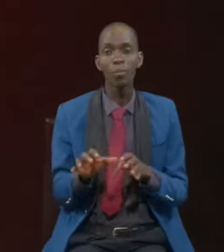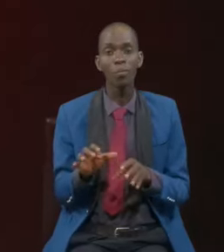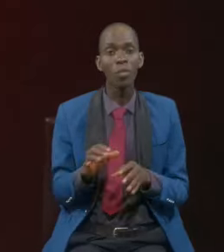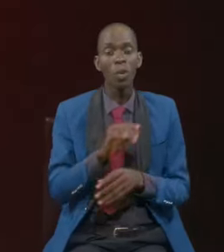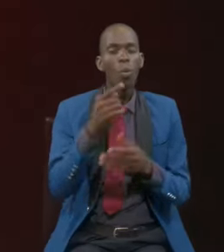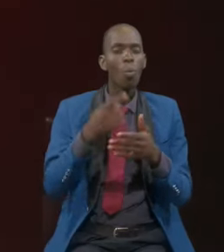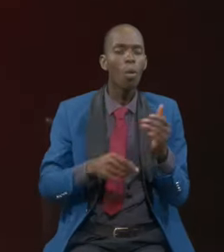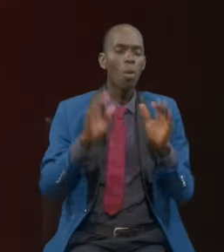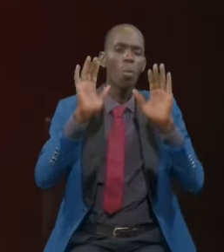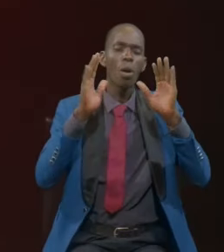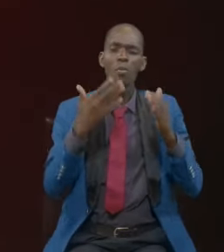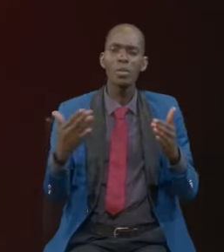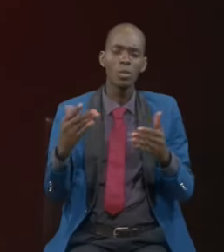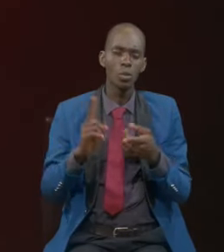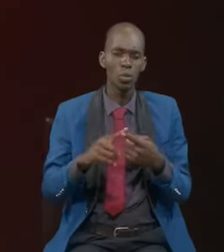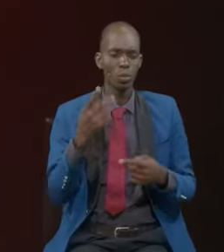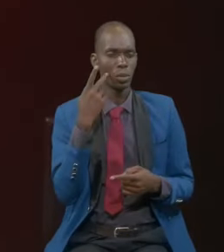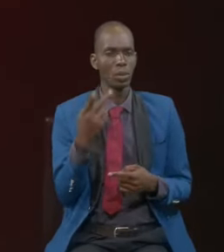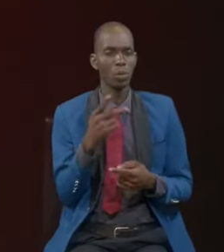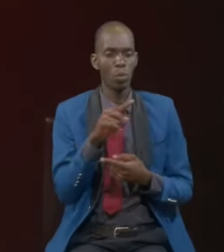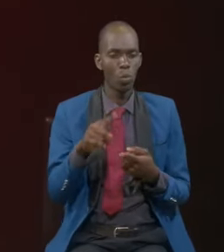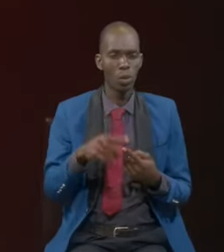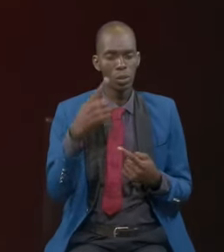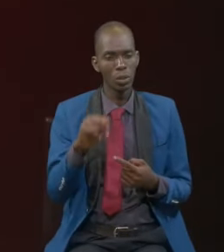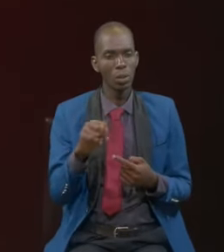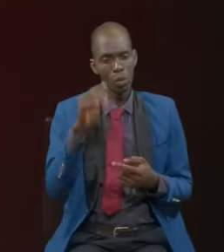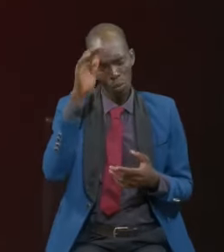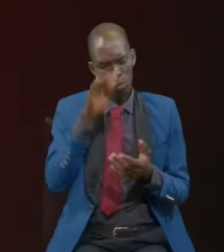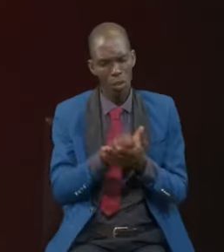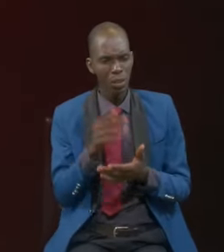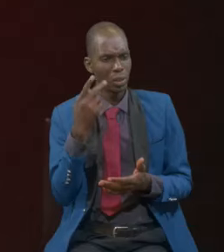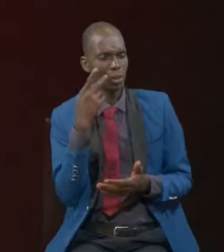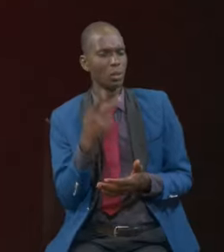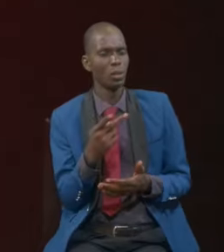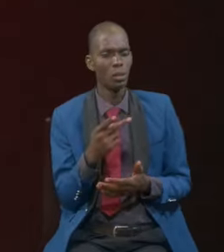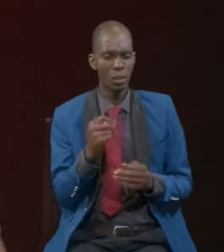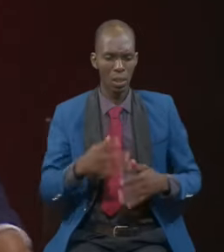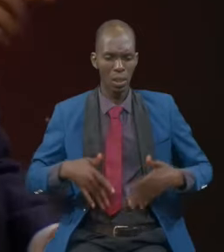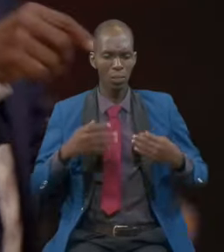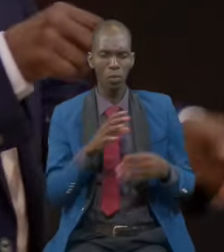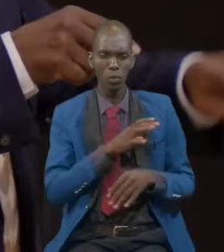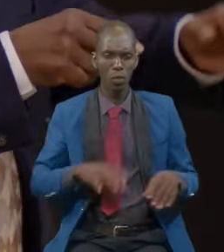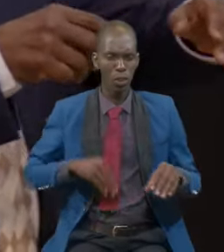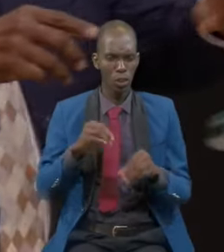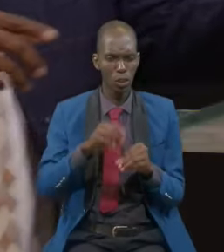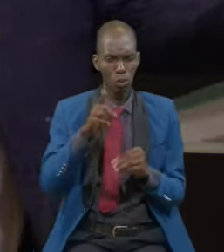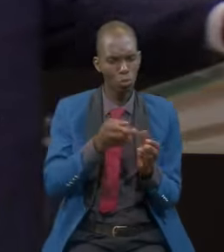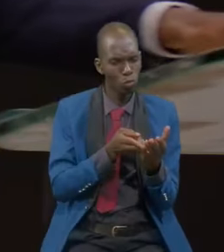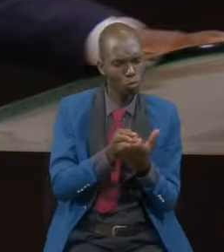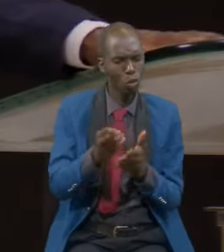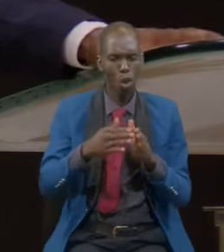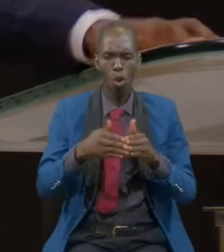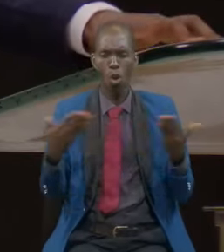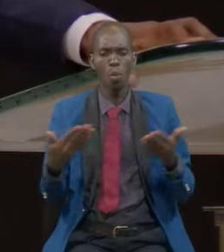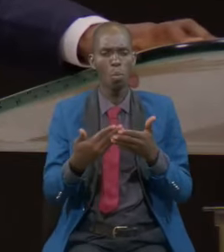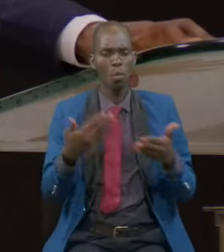Christ in you. Honest, and devoted, and steadfast, transparent before the Lord,